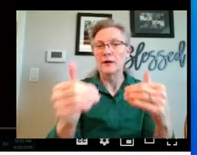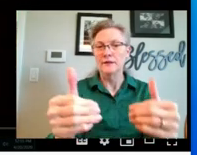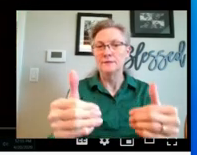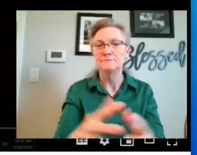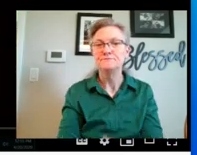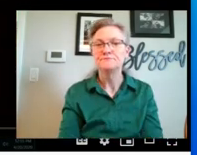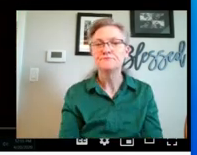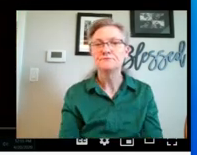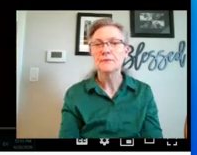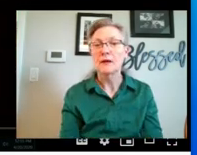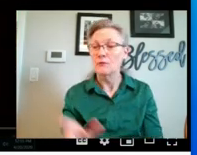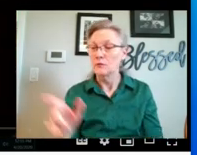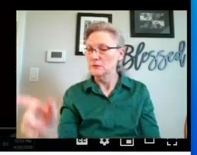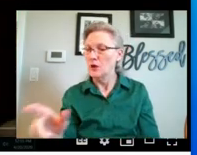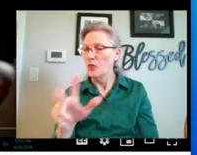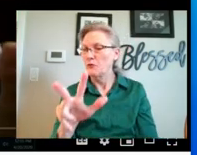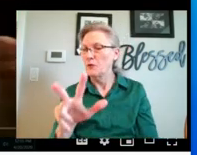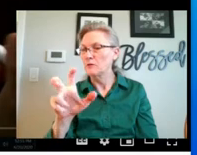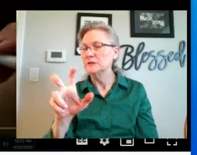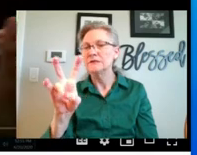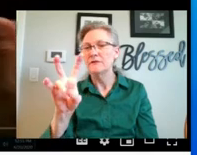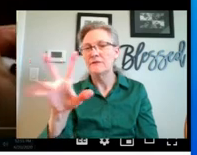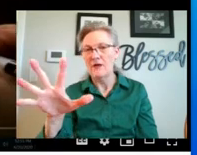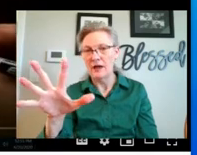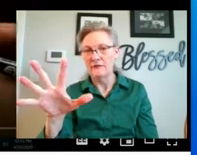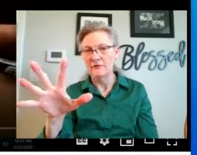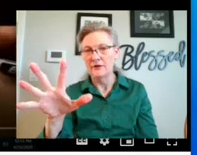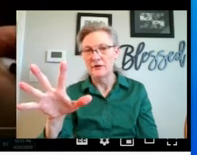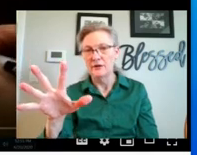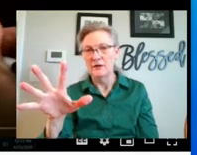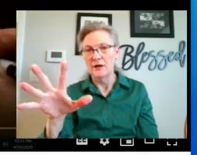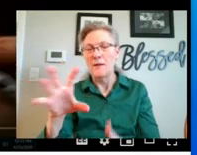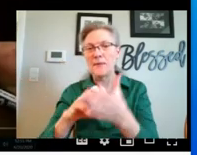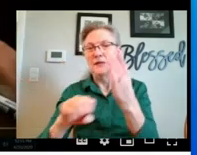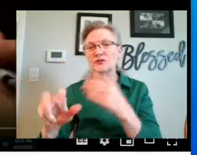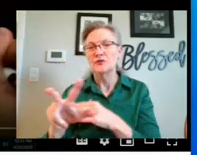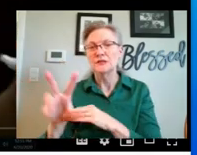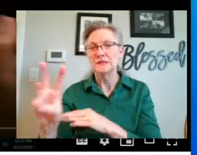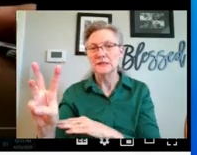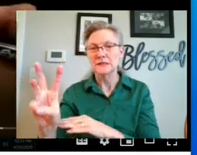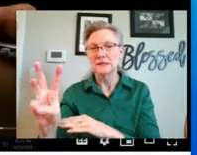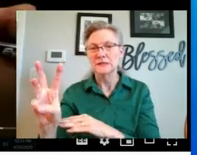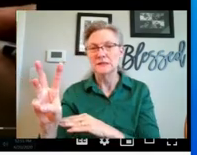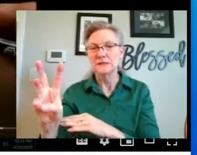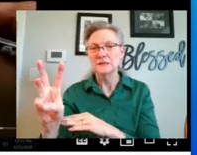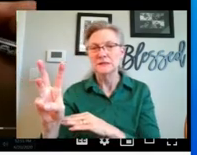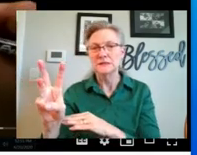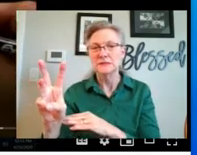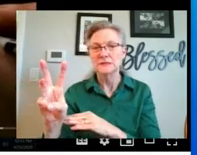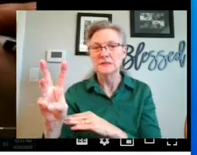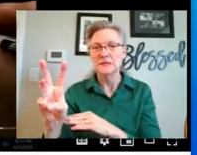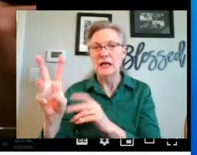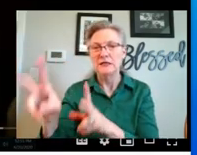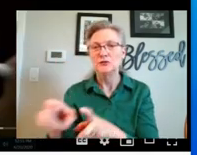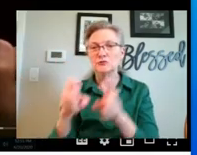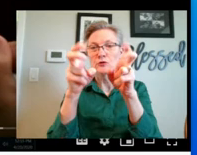If I go off to the side and write that vertically, I've got 375 minus 36. I'll need to